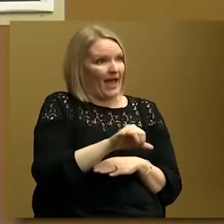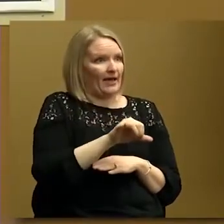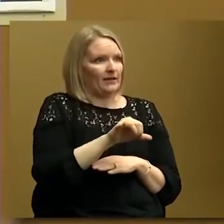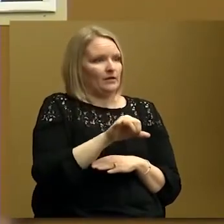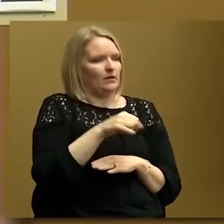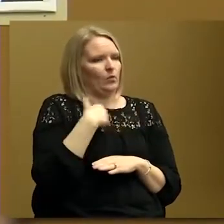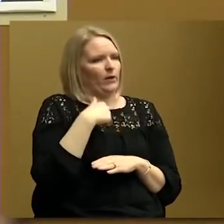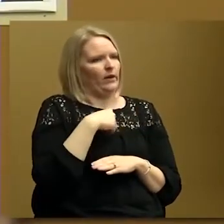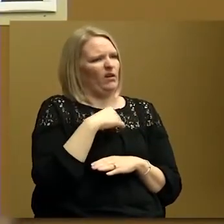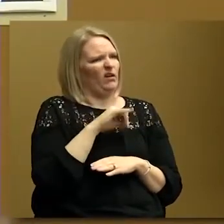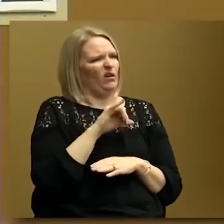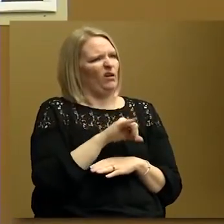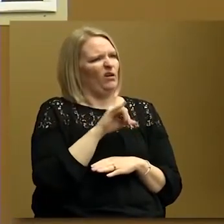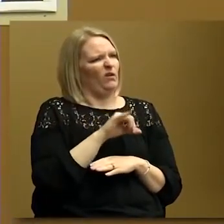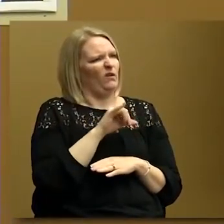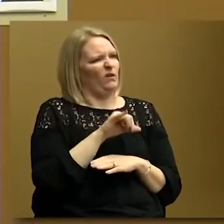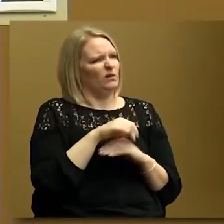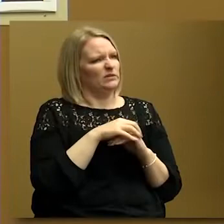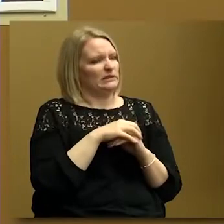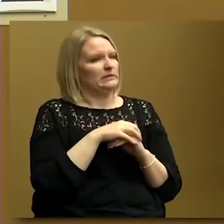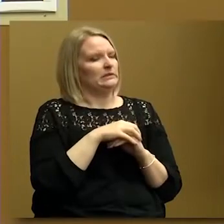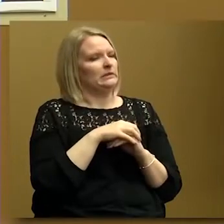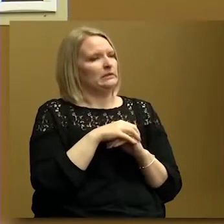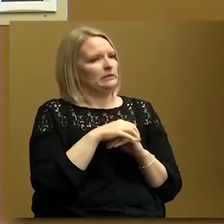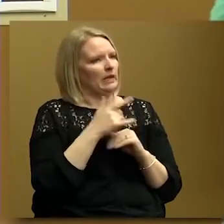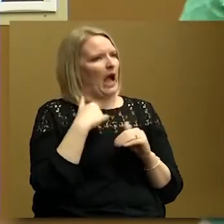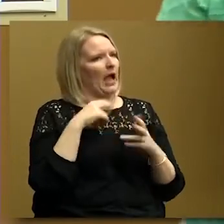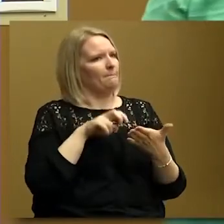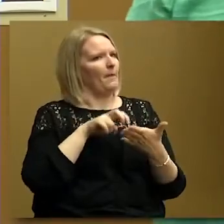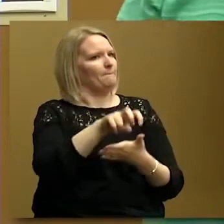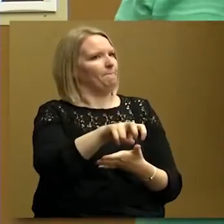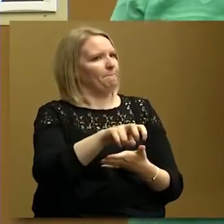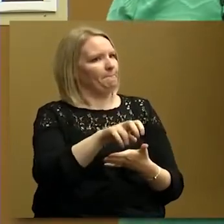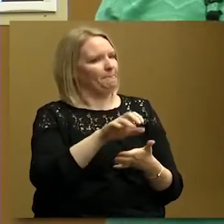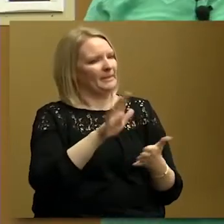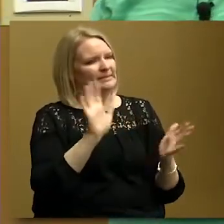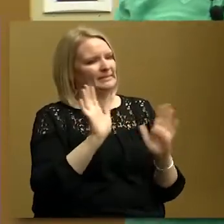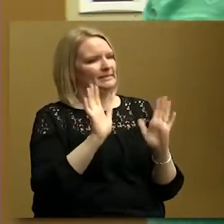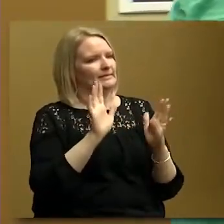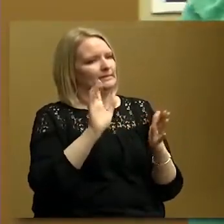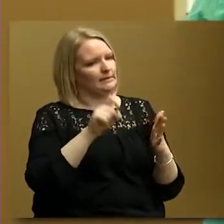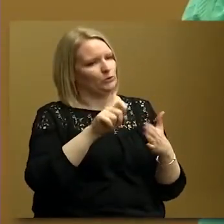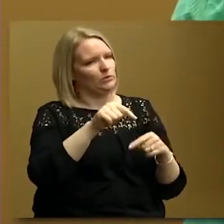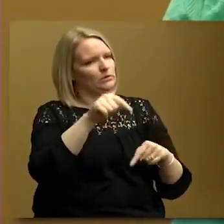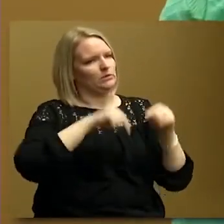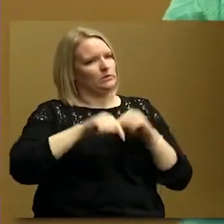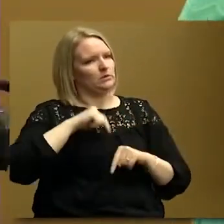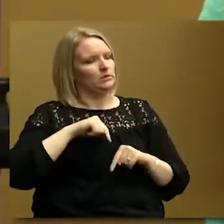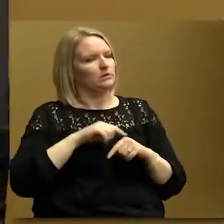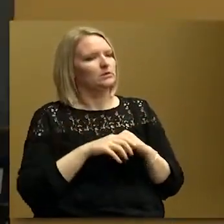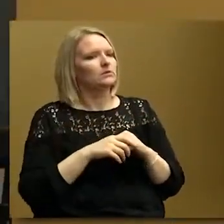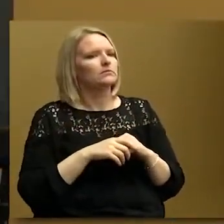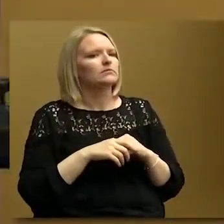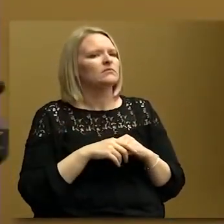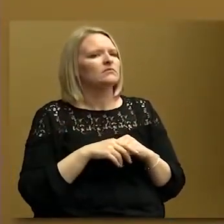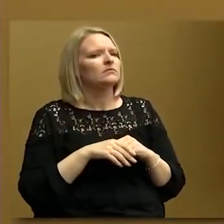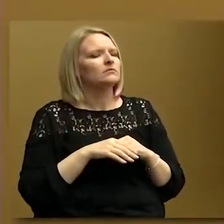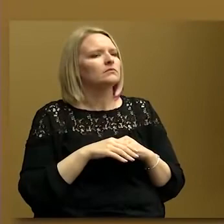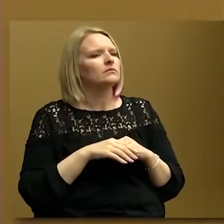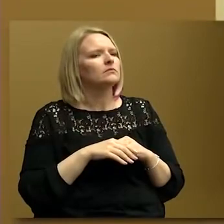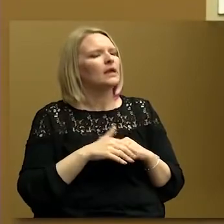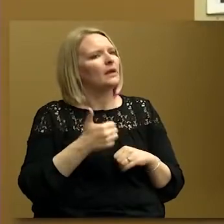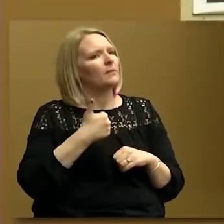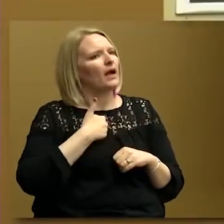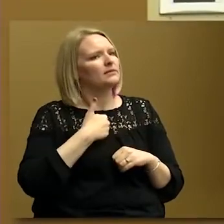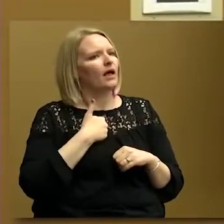aha. Oh, perhaps I went too far too fast. Not that I don't, and I'm not a big one